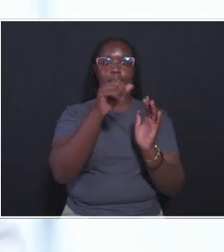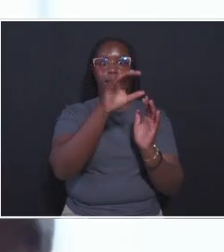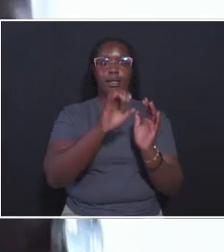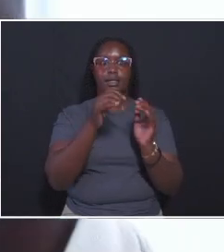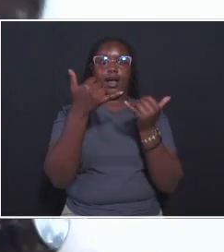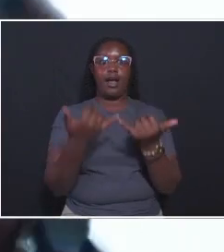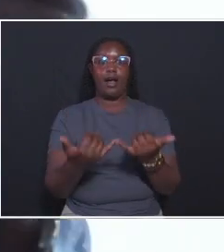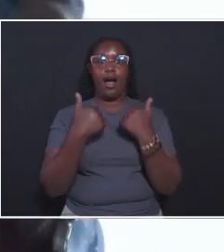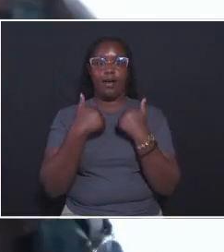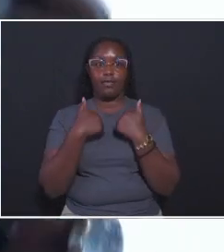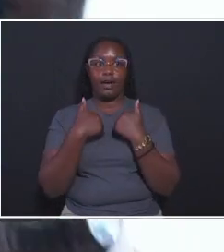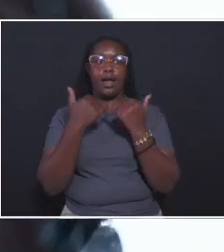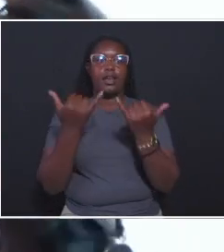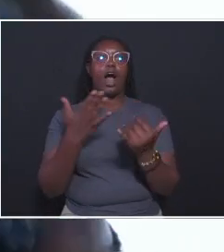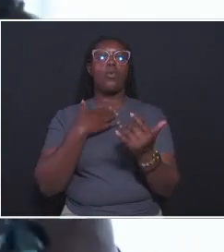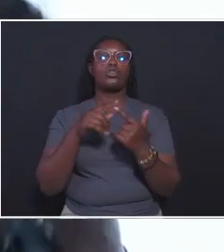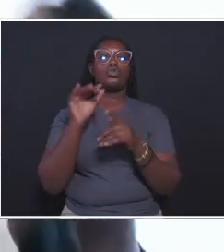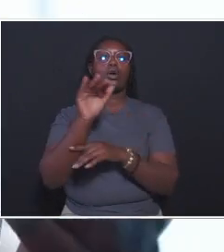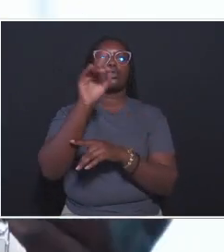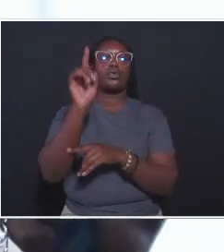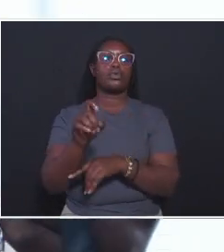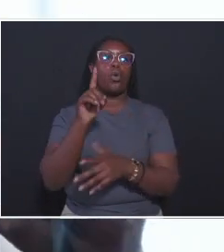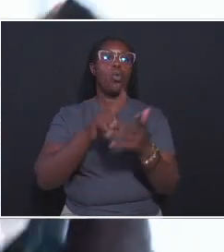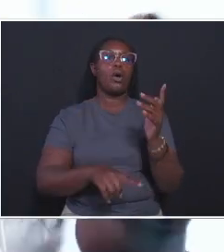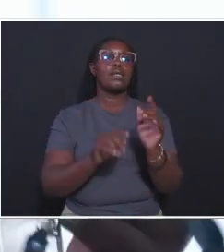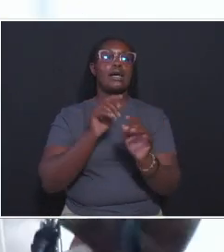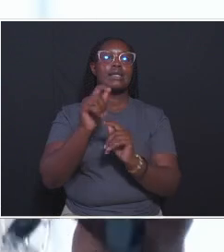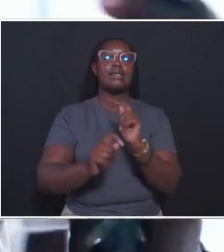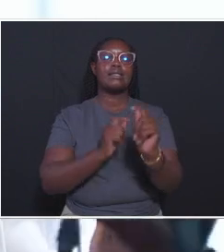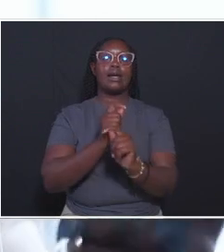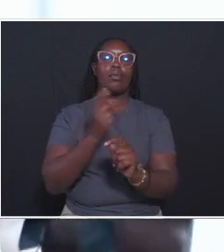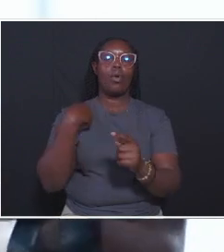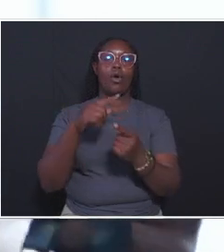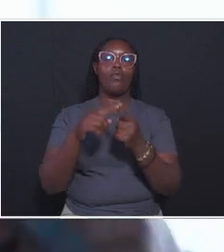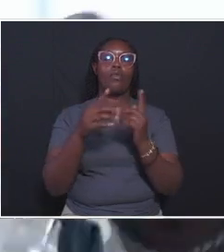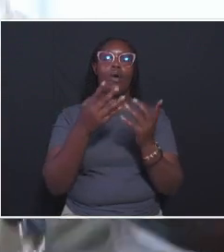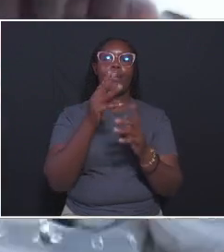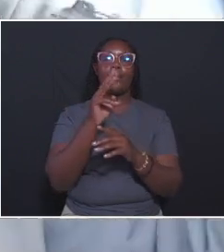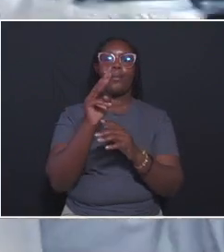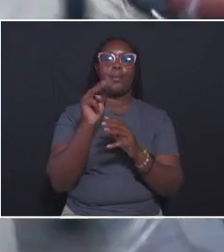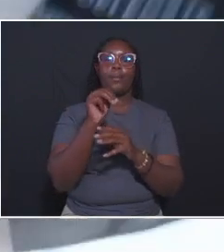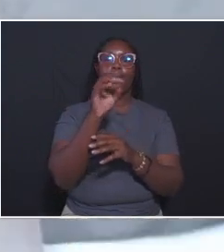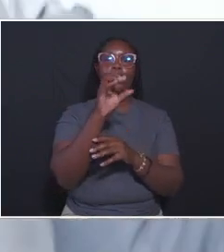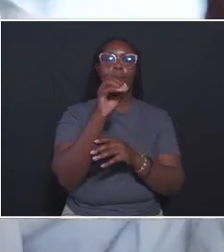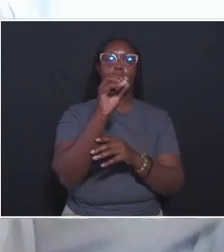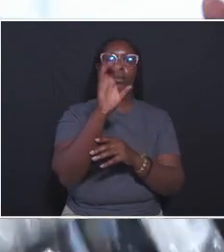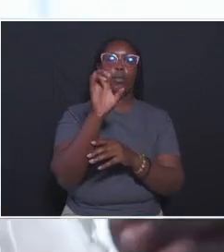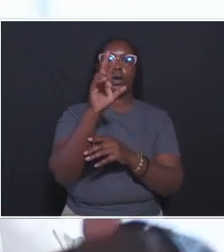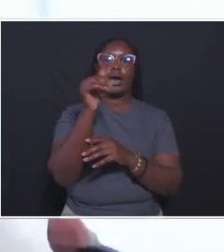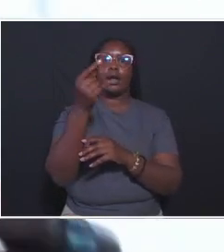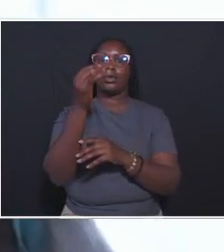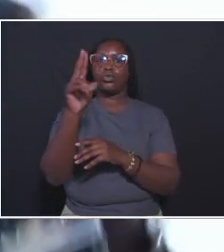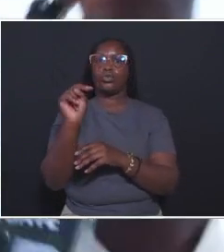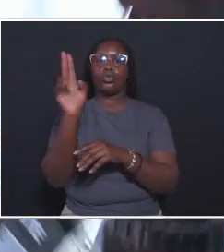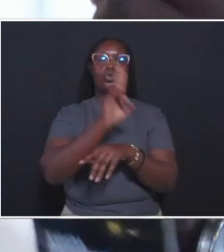is, what kind of conversation do you have with your directors and editors, or what's the process like with